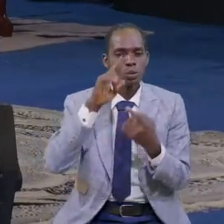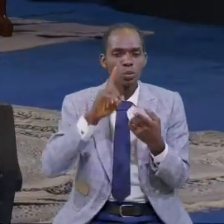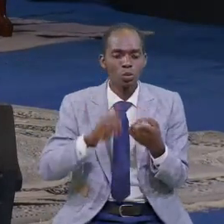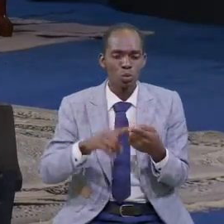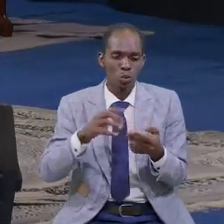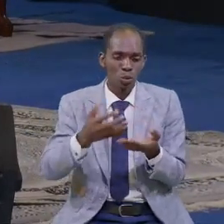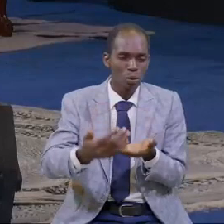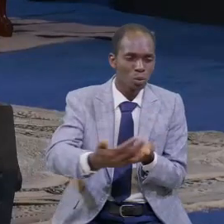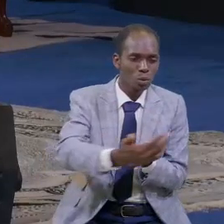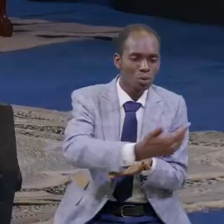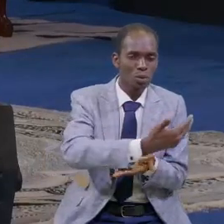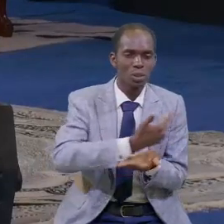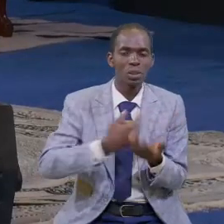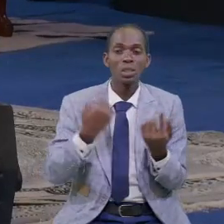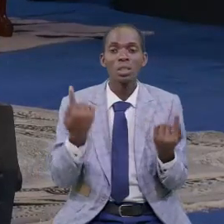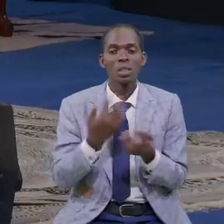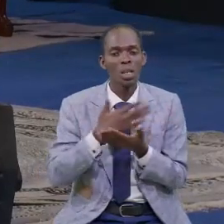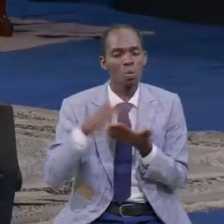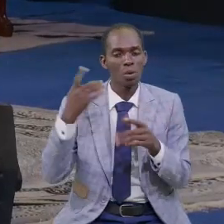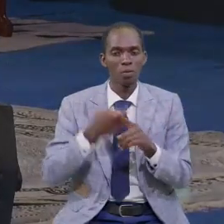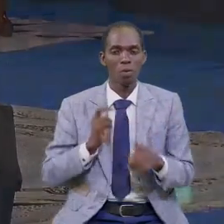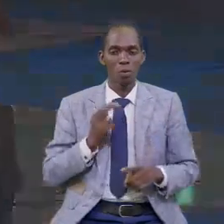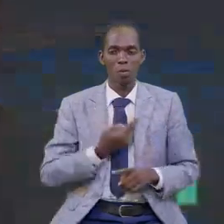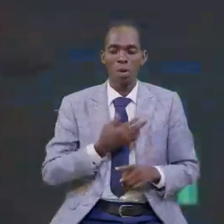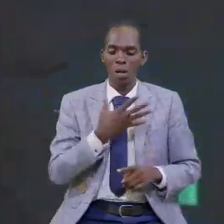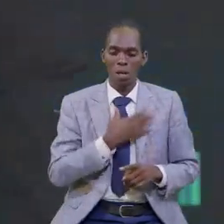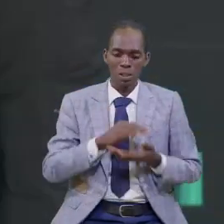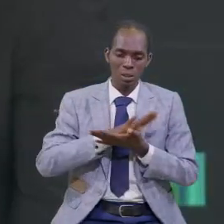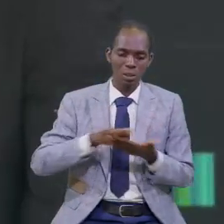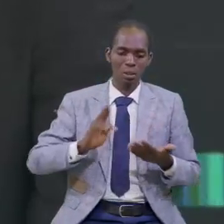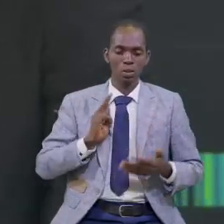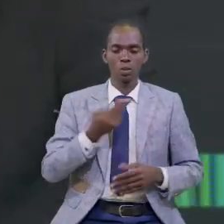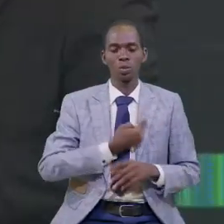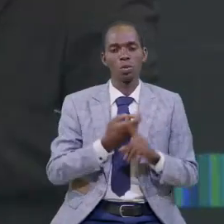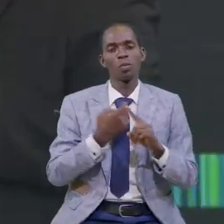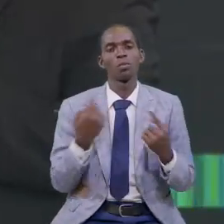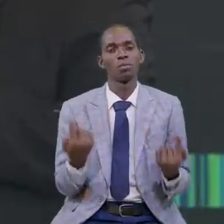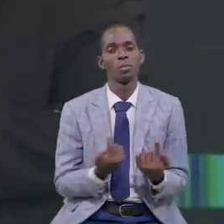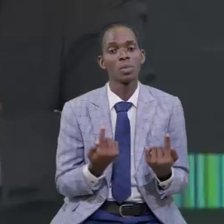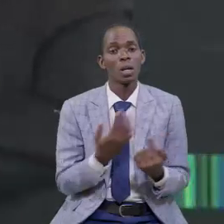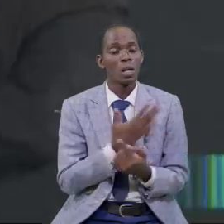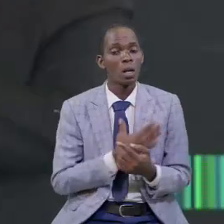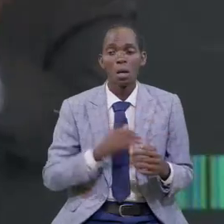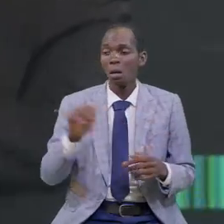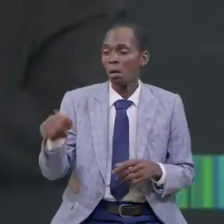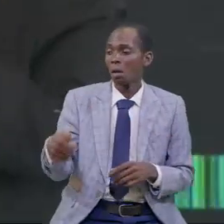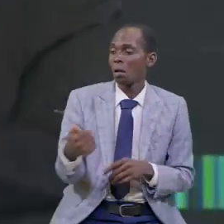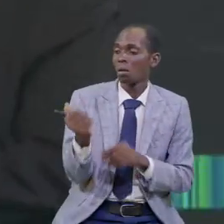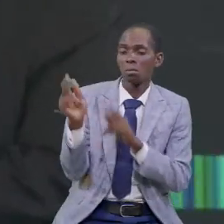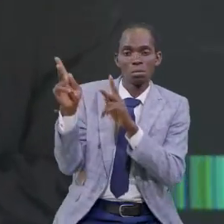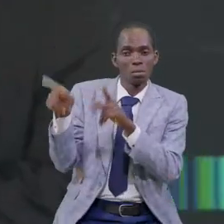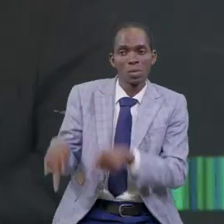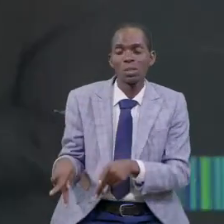from us and take us away from sin. And anyone, anywhere, with any